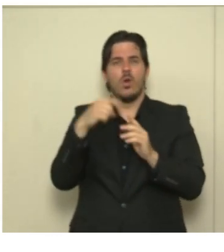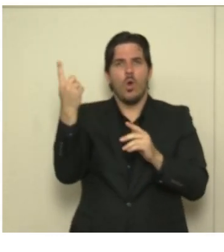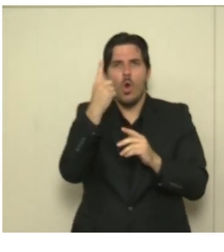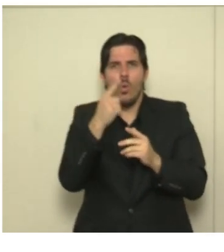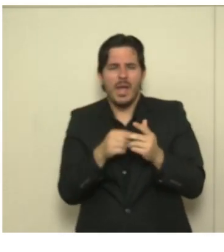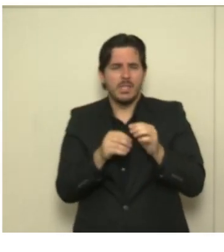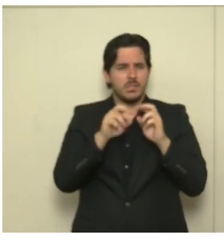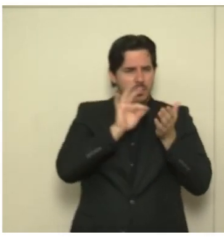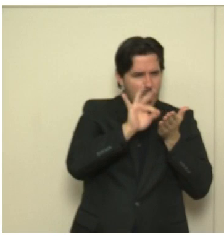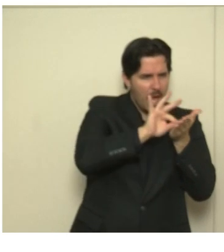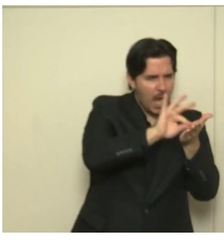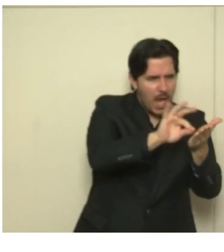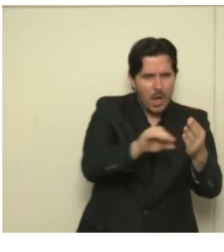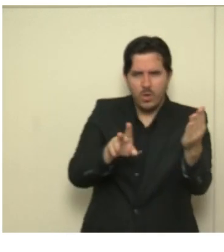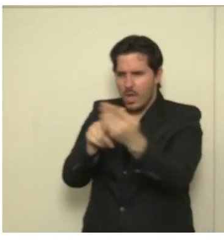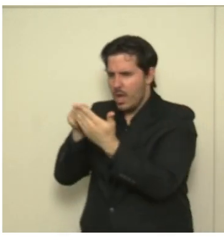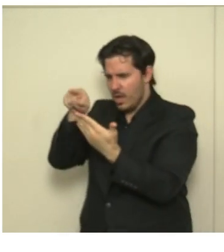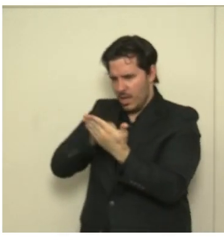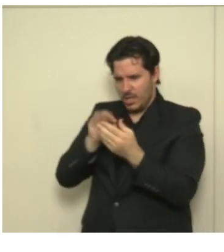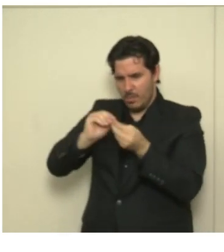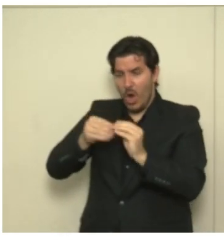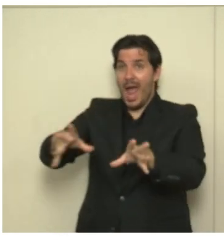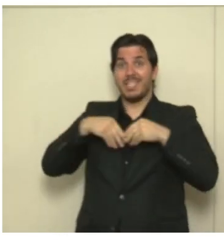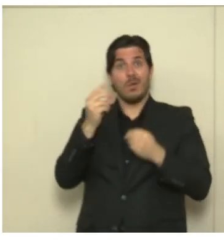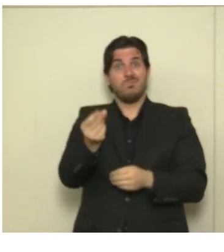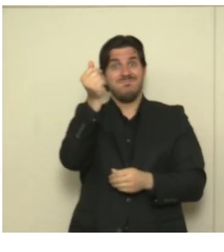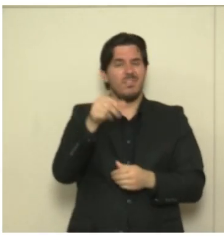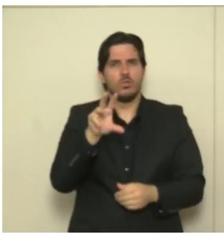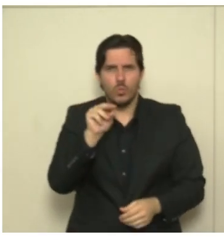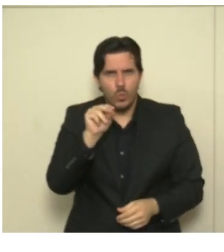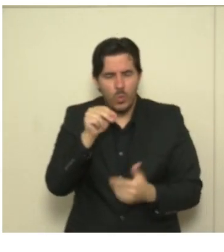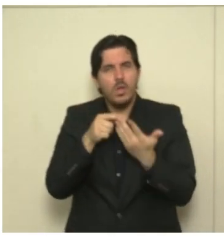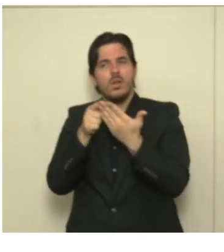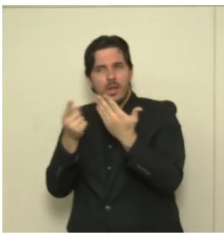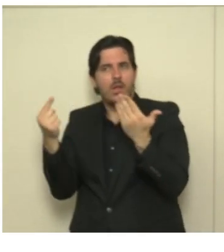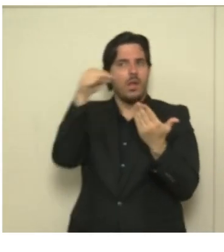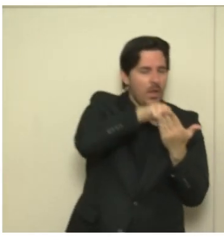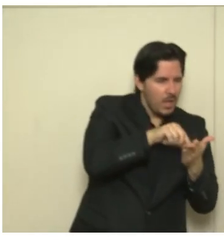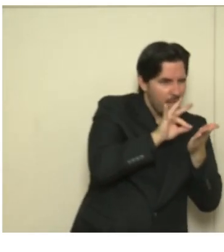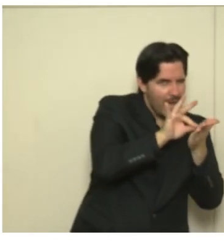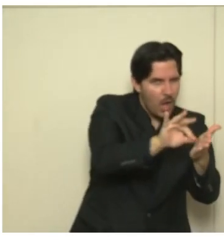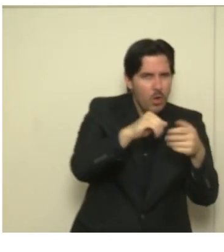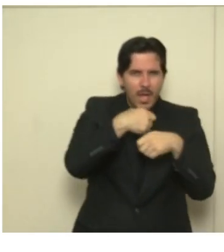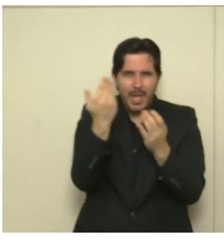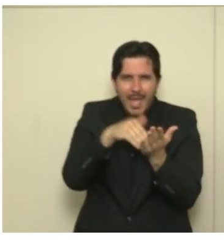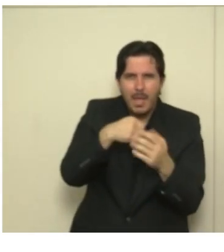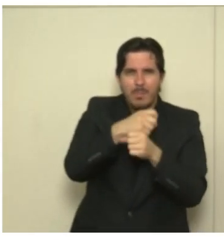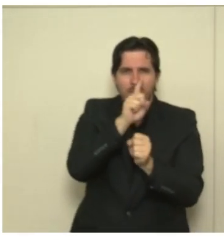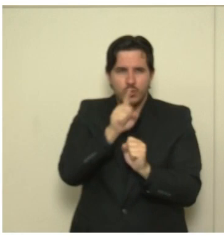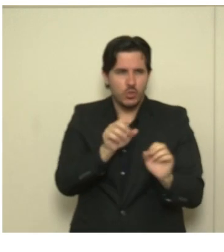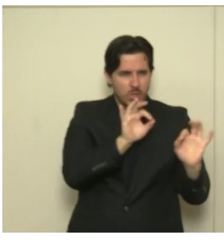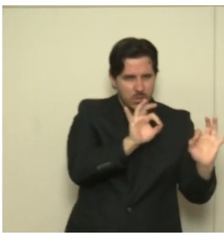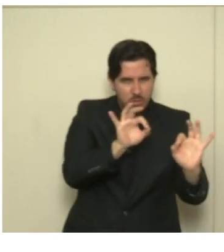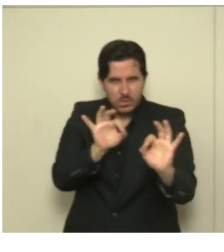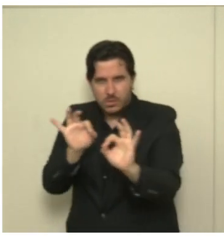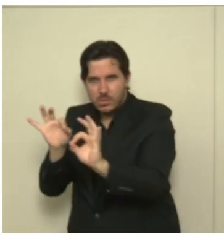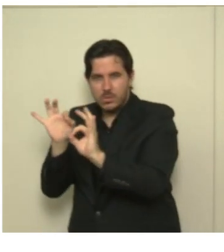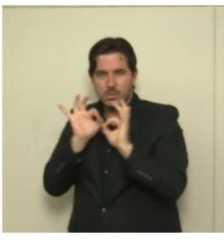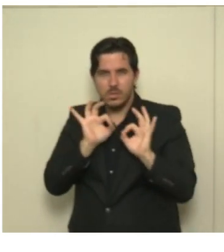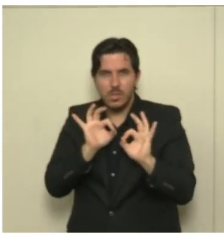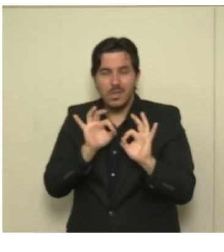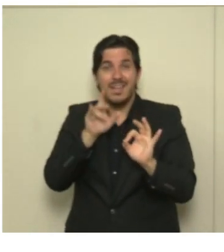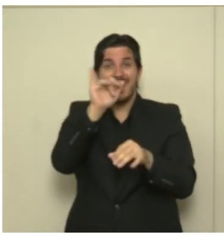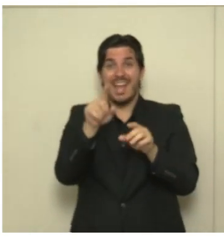that every single vote that should be counted and tallied is counted. So again, this is perfectly normal, and it is